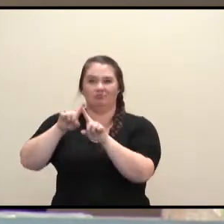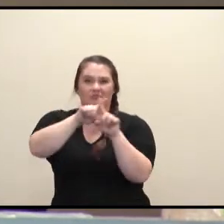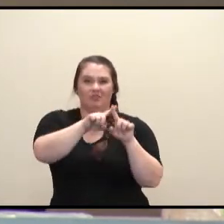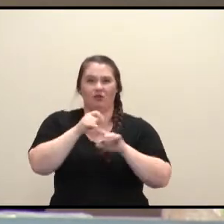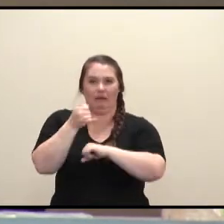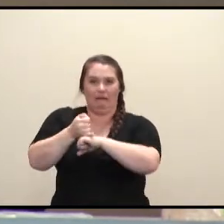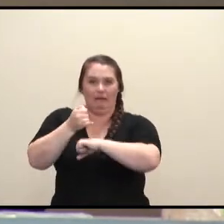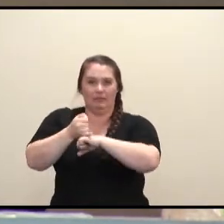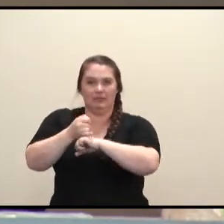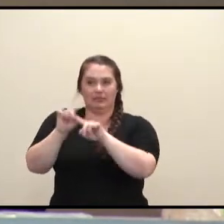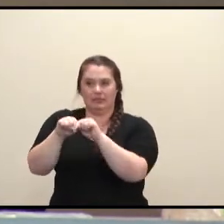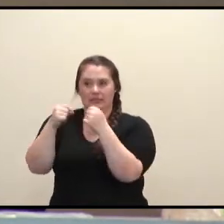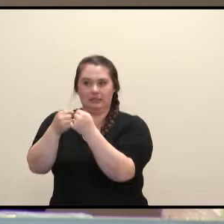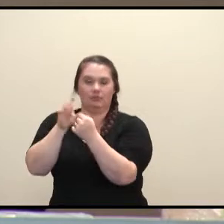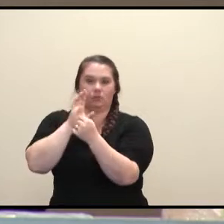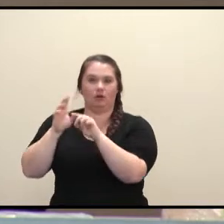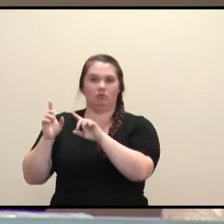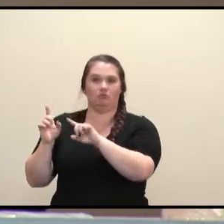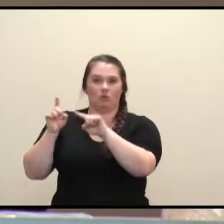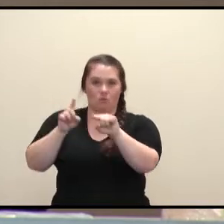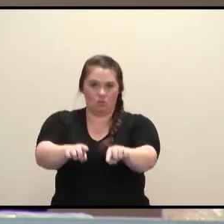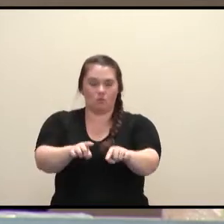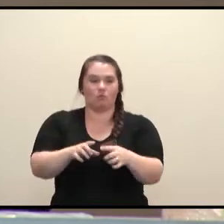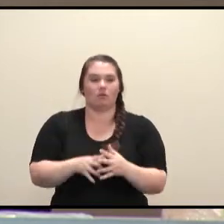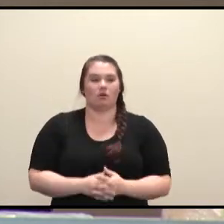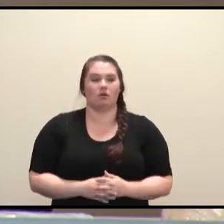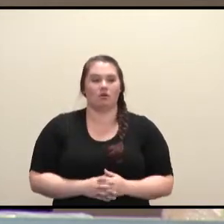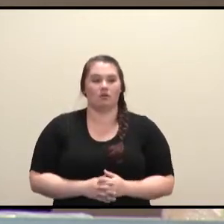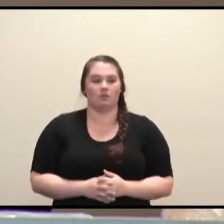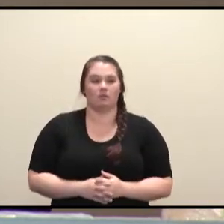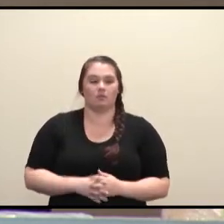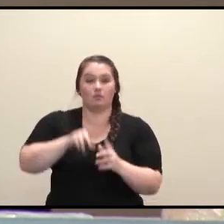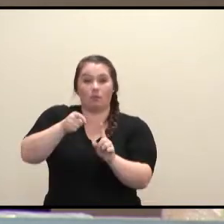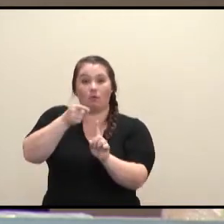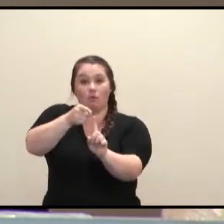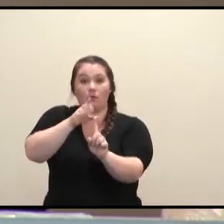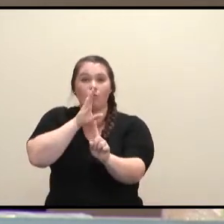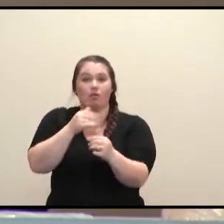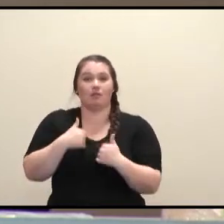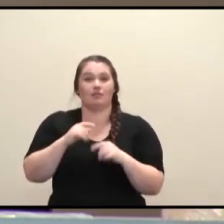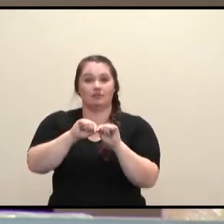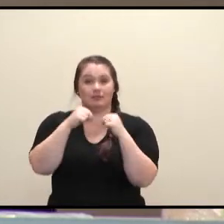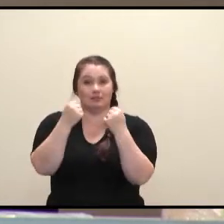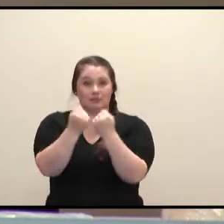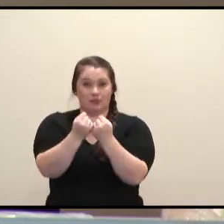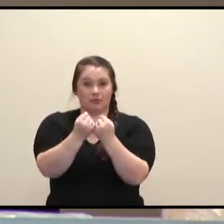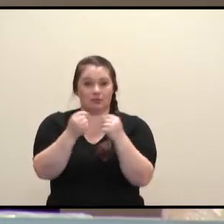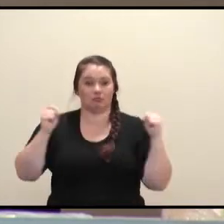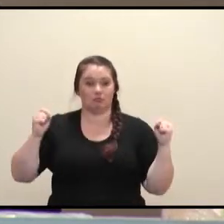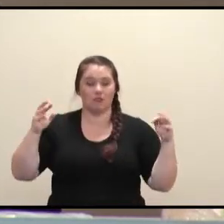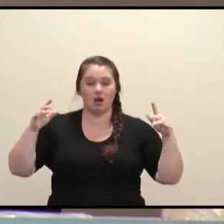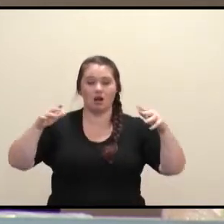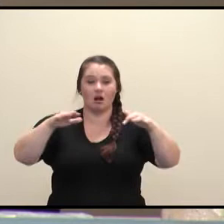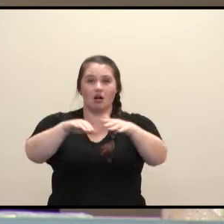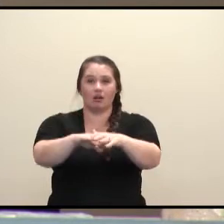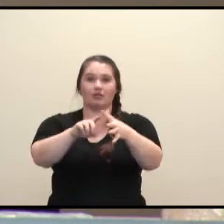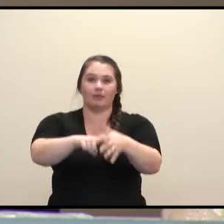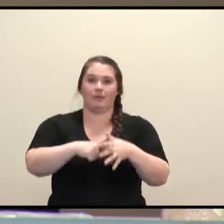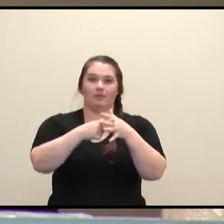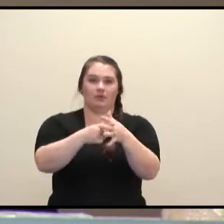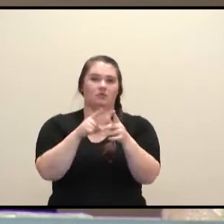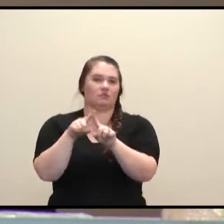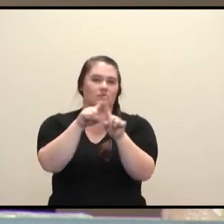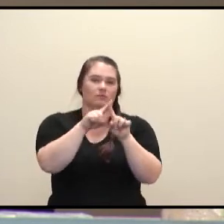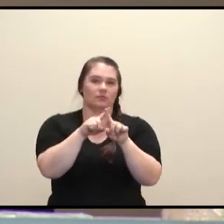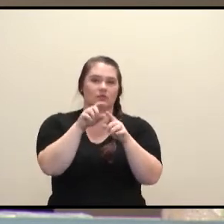of our schools, and the goal will be to have those teams plan for the implementation of systems